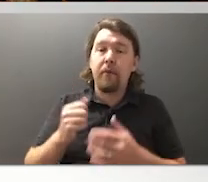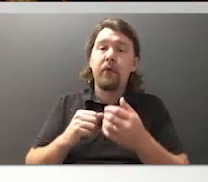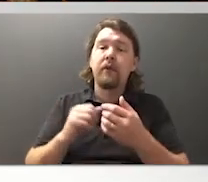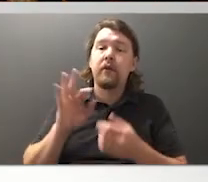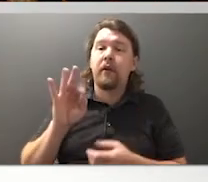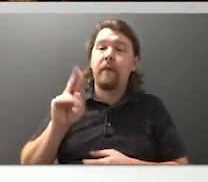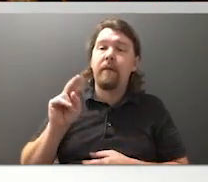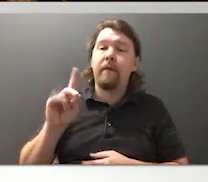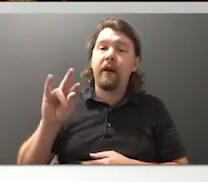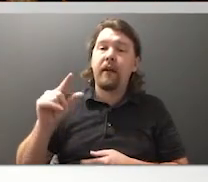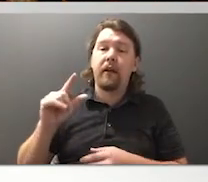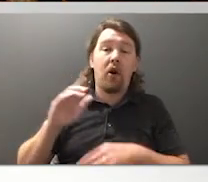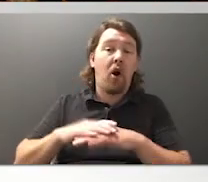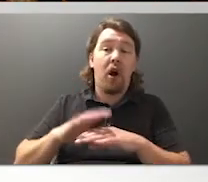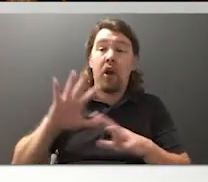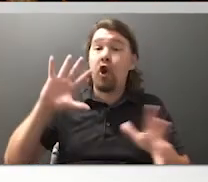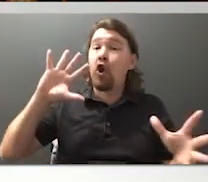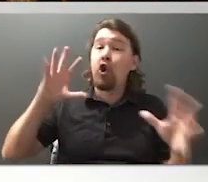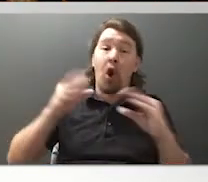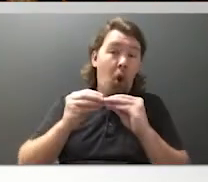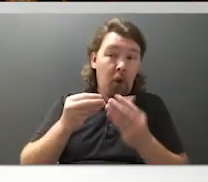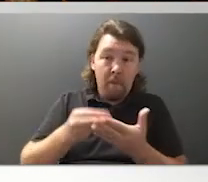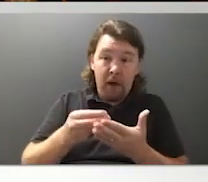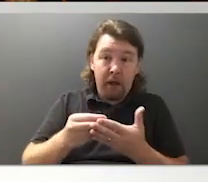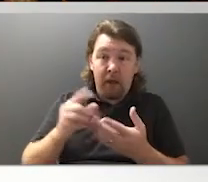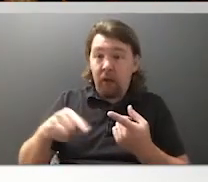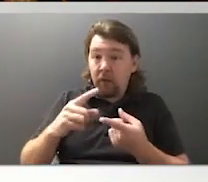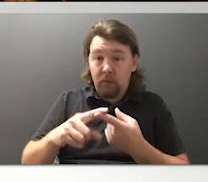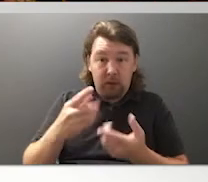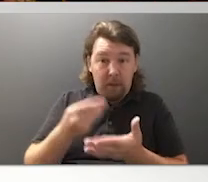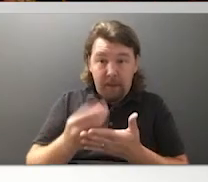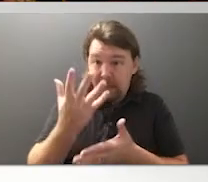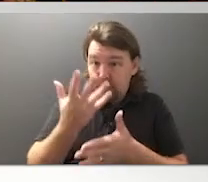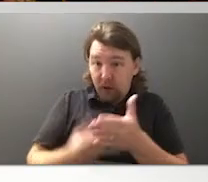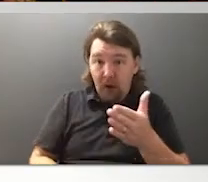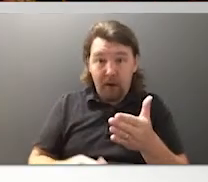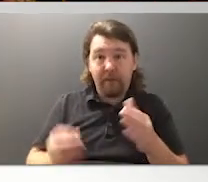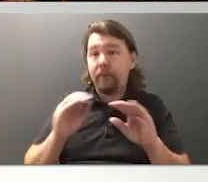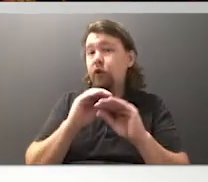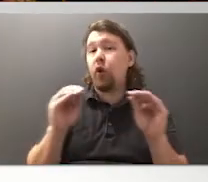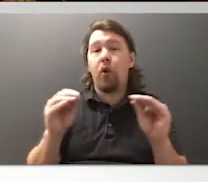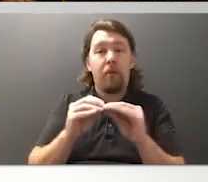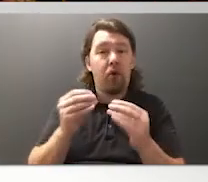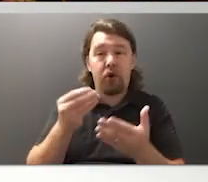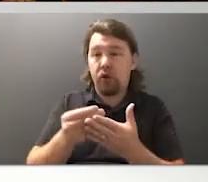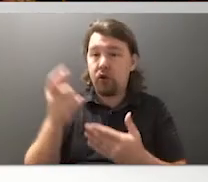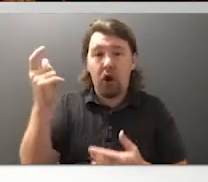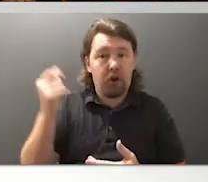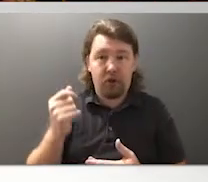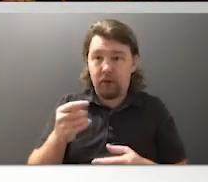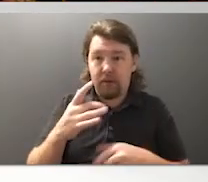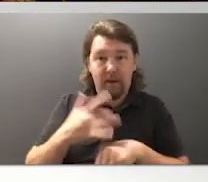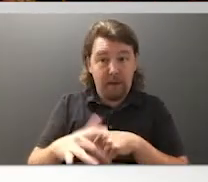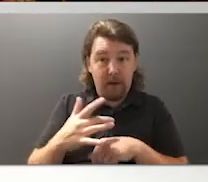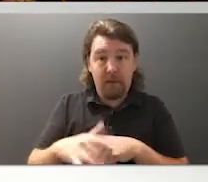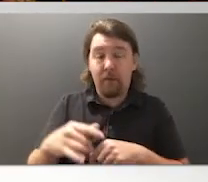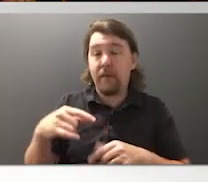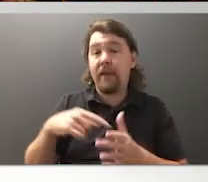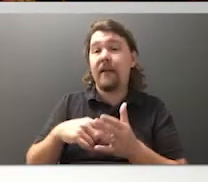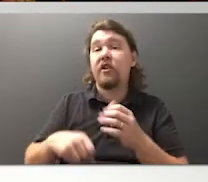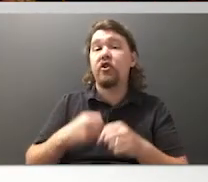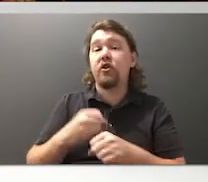amount of money. Once the money's gone, no more scholarships. It's changed this year to be